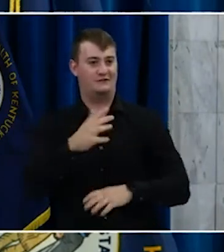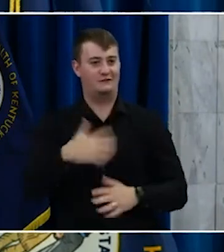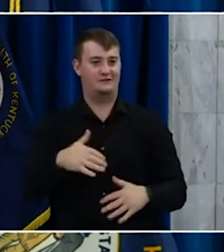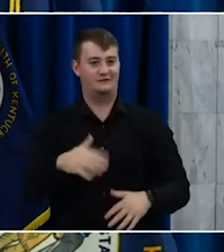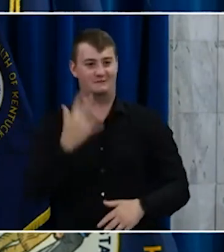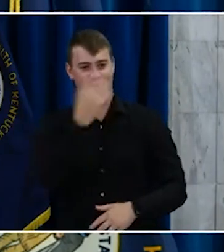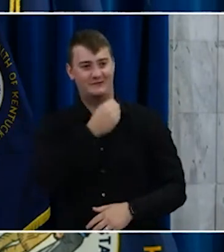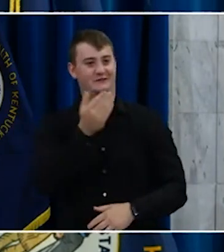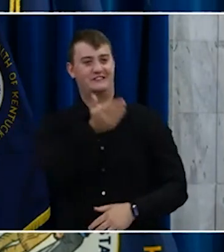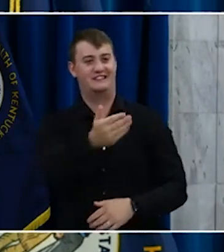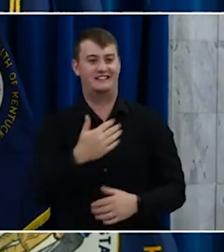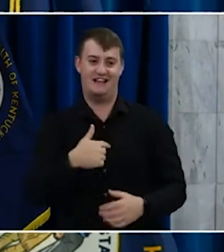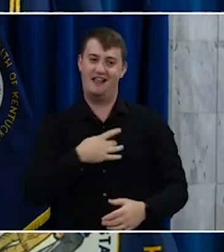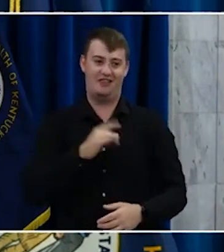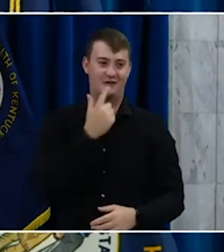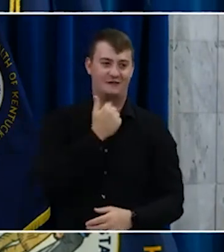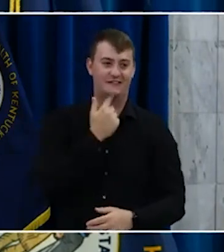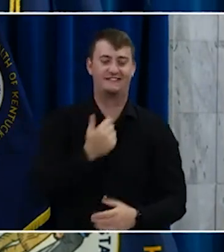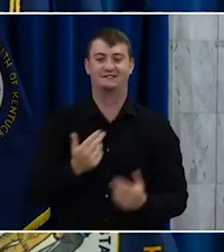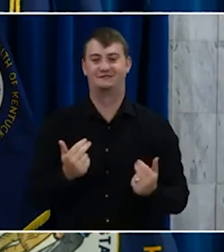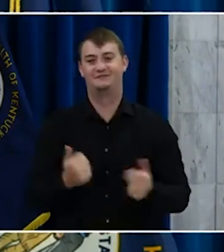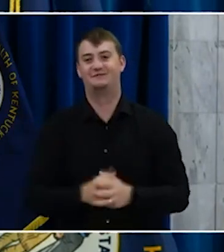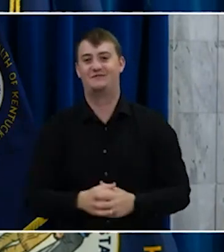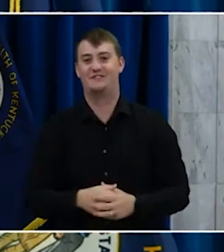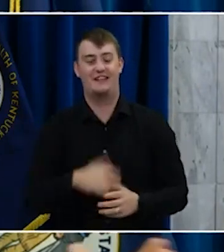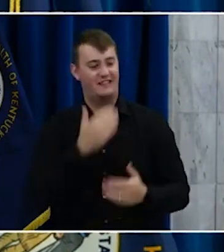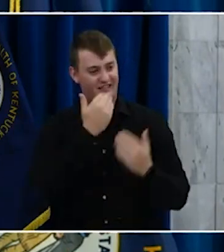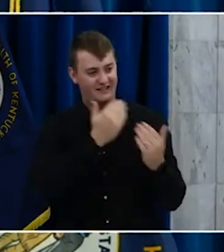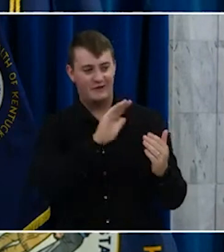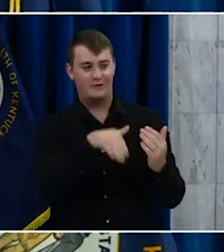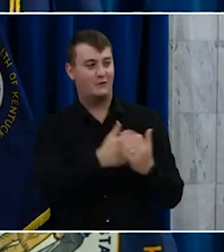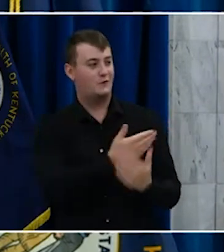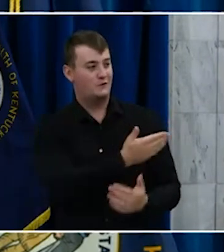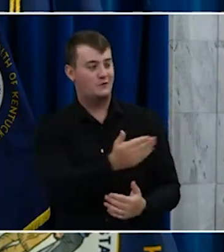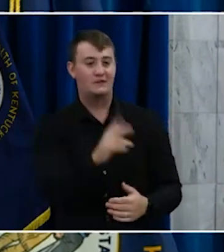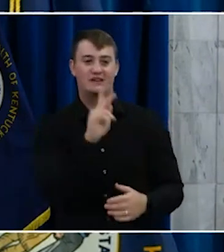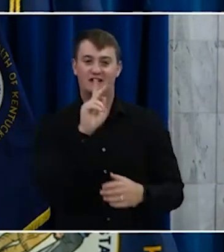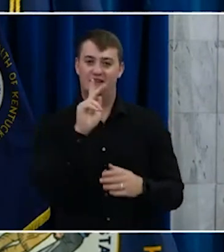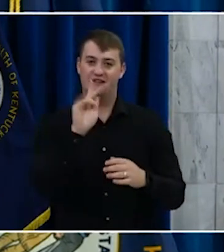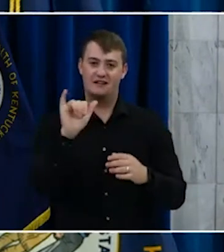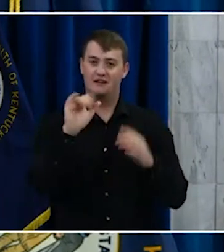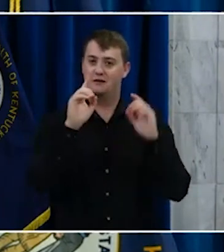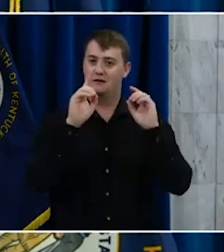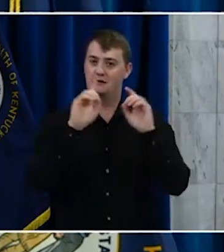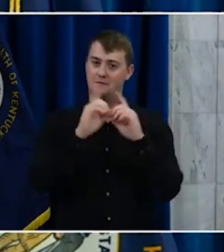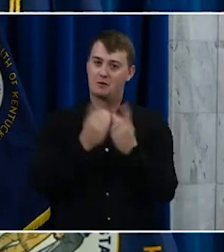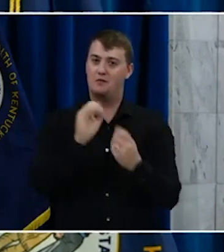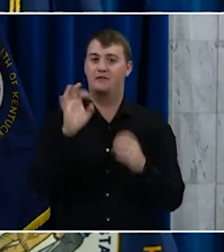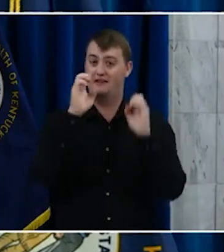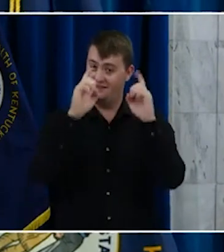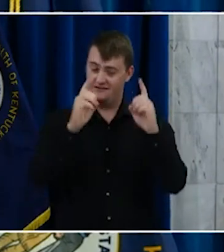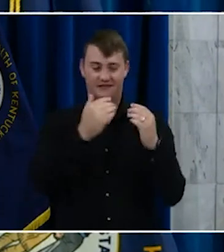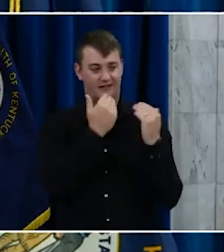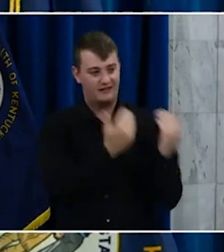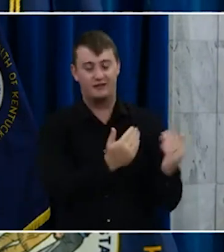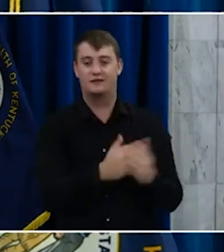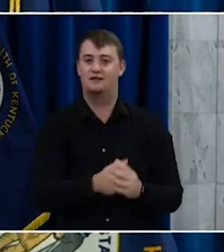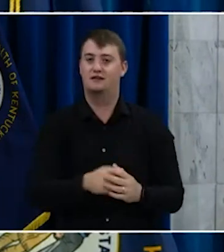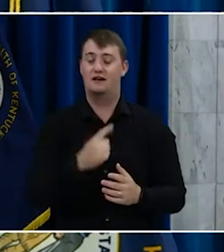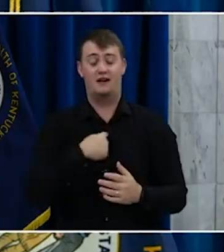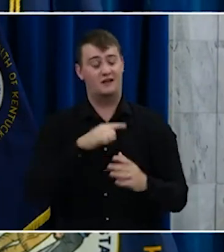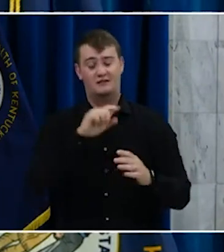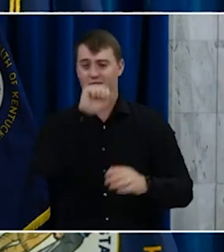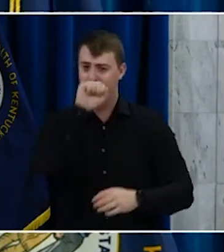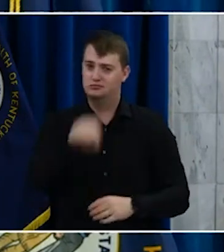nice. I like the red. Thank you to all of you. Thank you to the Kentucky Department of Education. I love